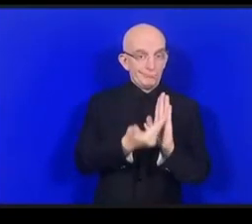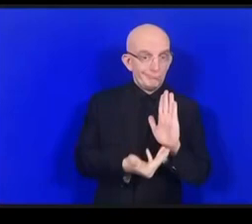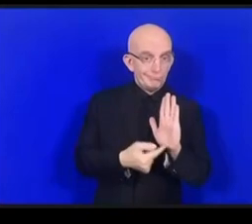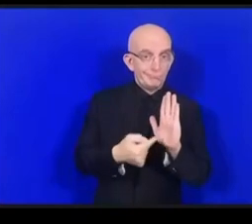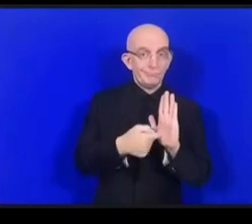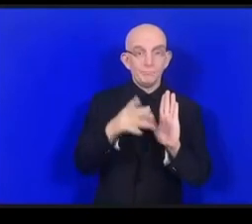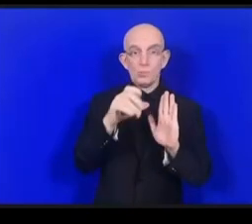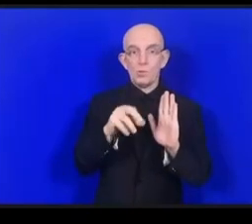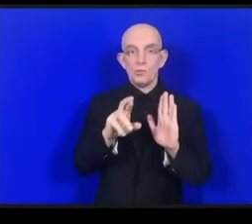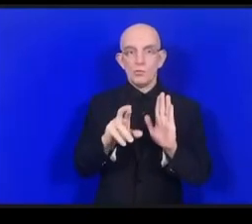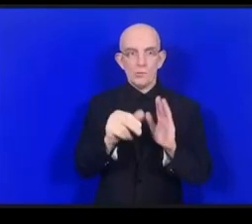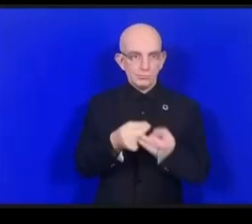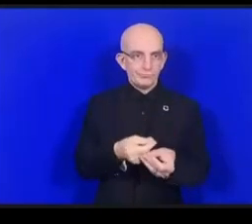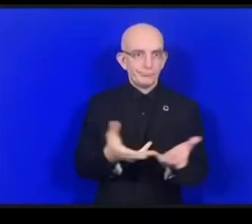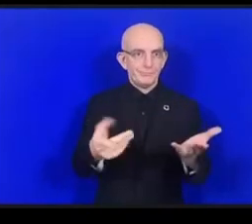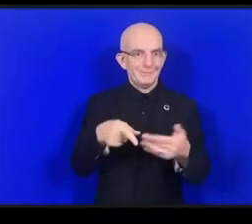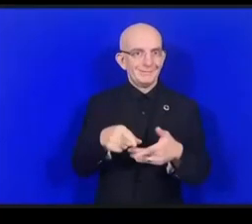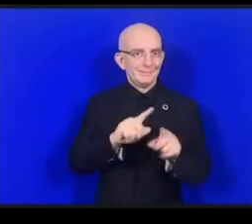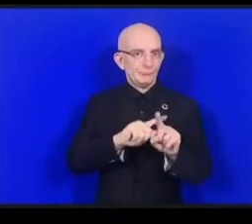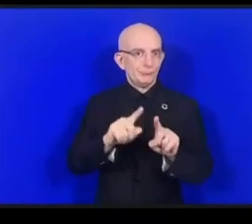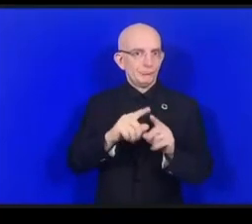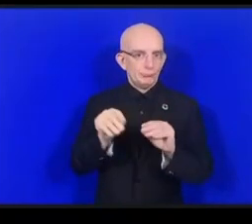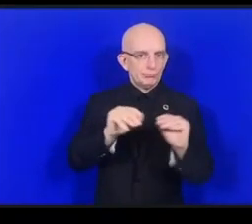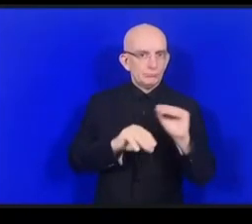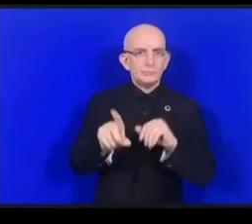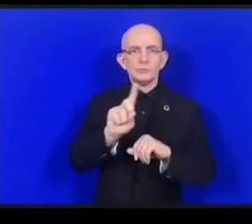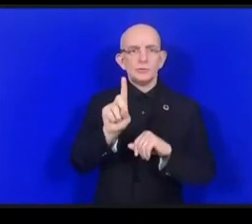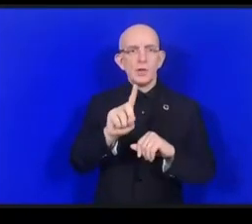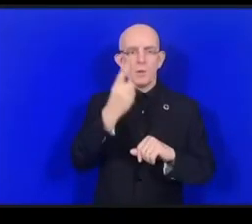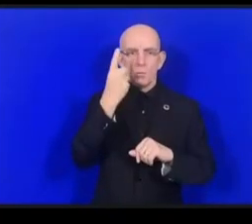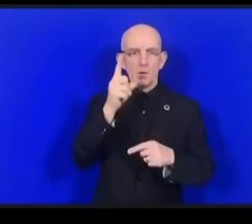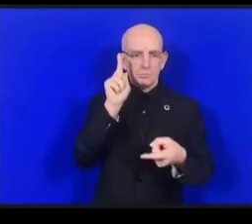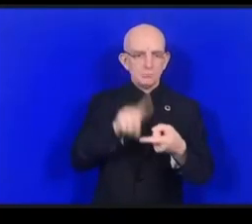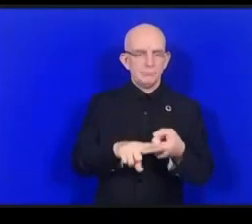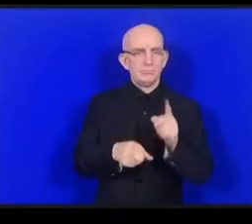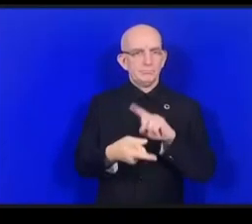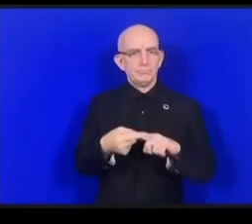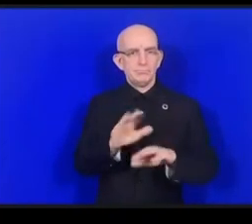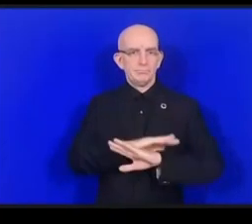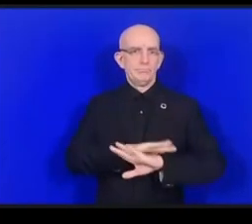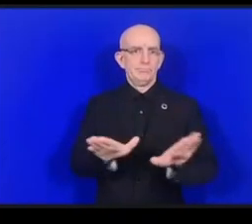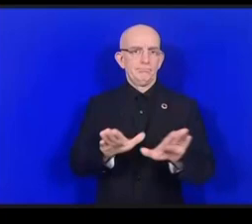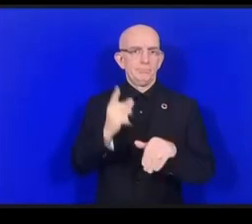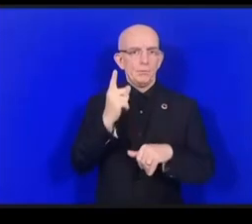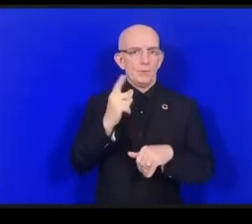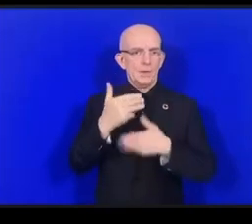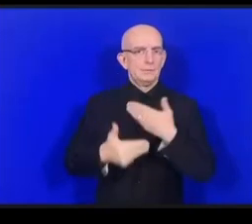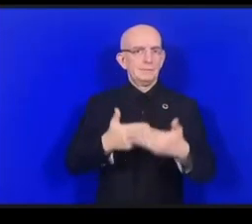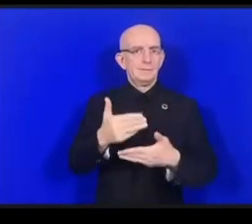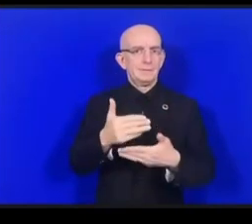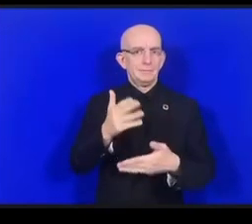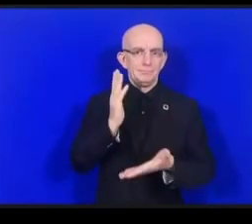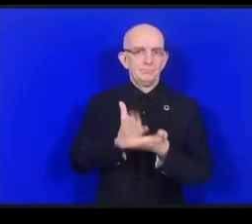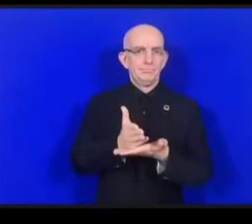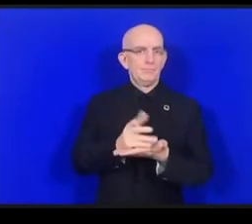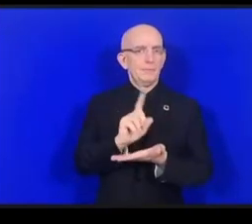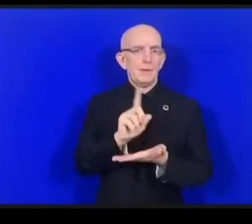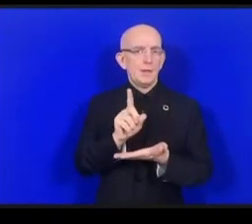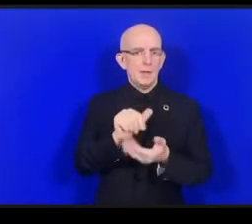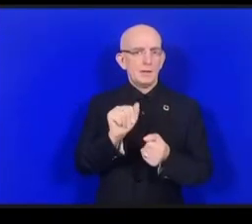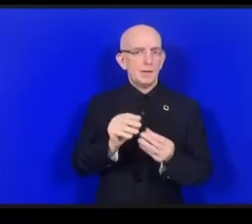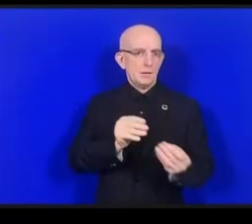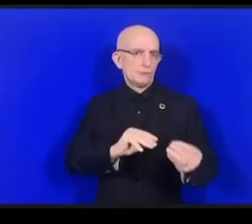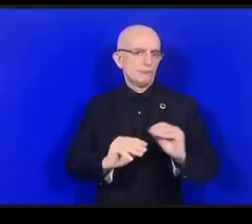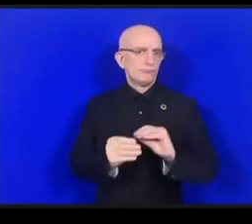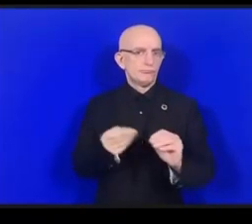is gone, that the content goes with it. So the OER is really about being necessarily distributed. And